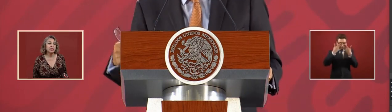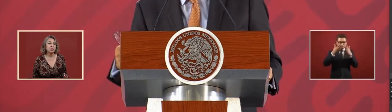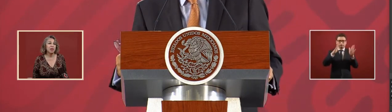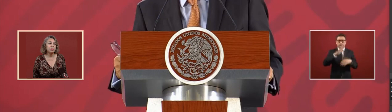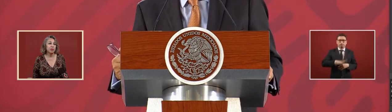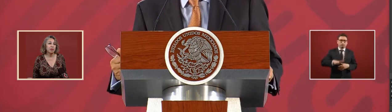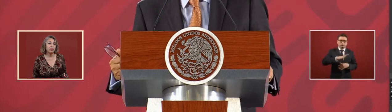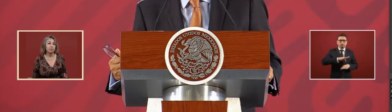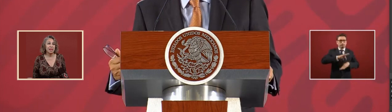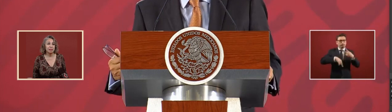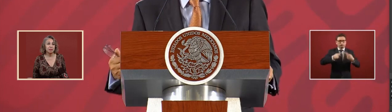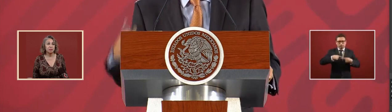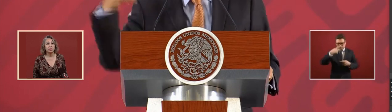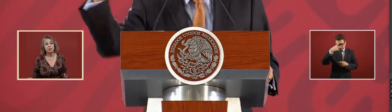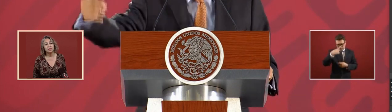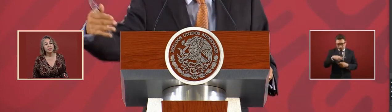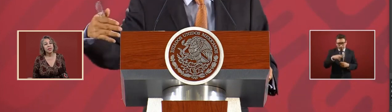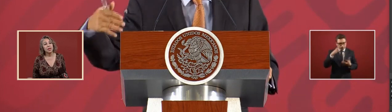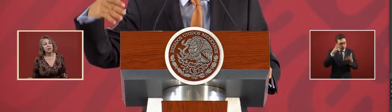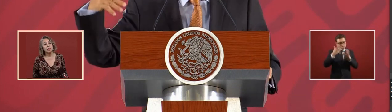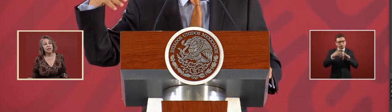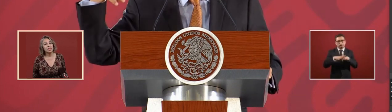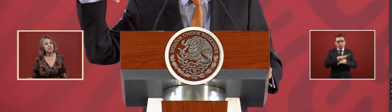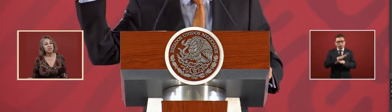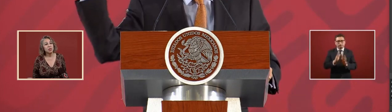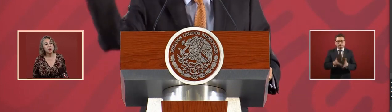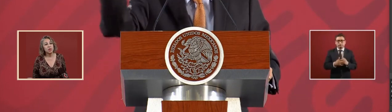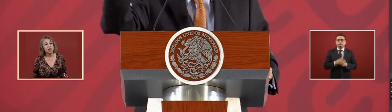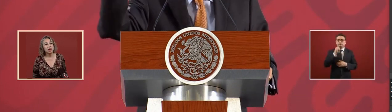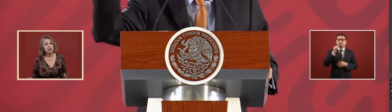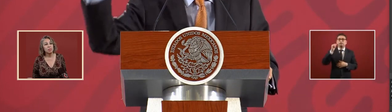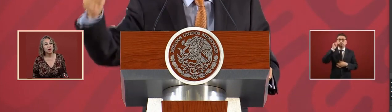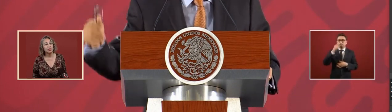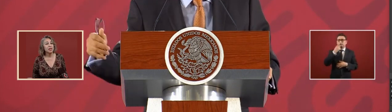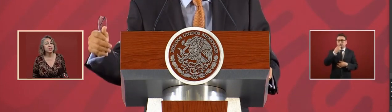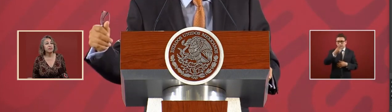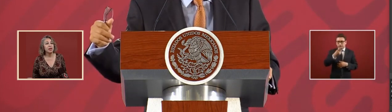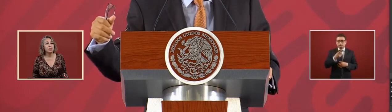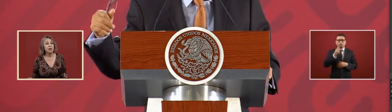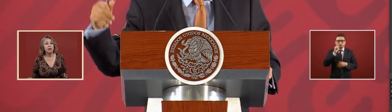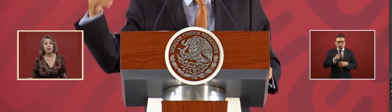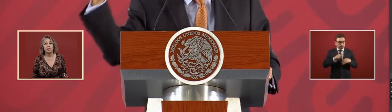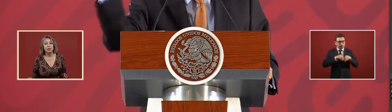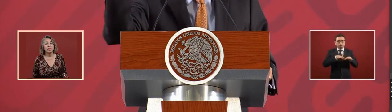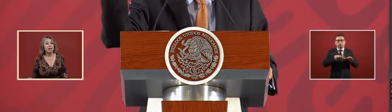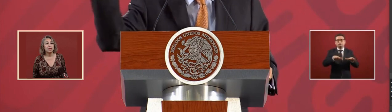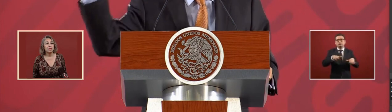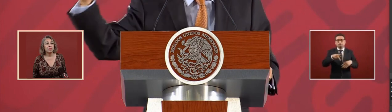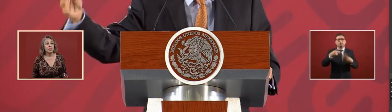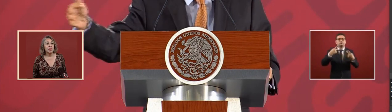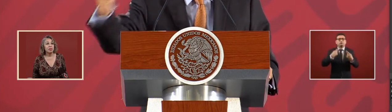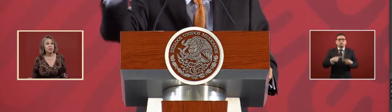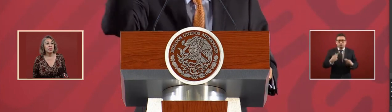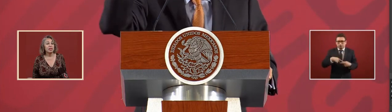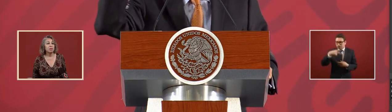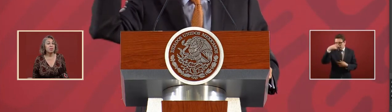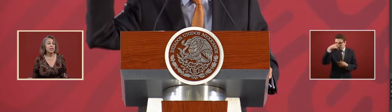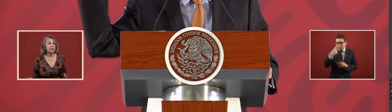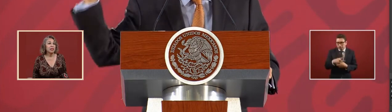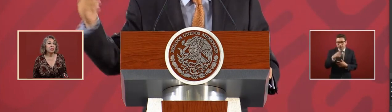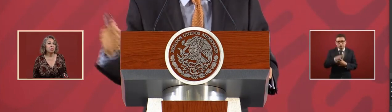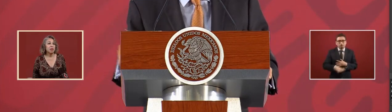mentation of the people of Mexico. Because yesterday we were talking about that it's a phenomenon, that